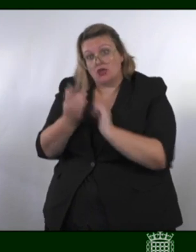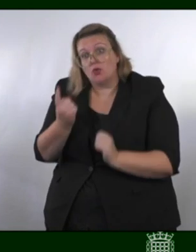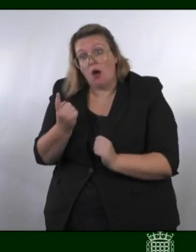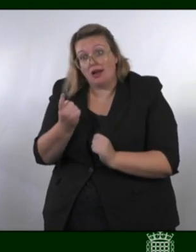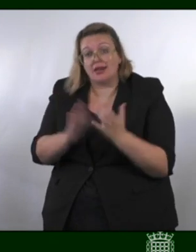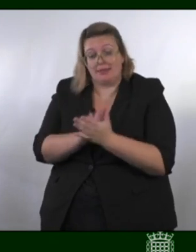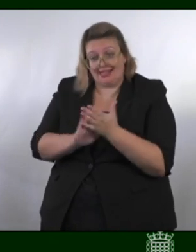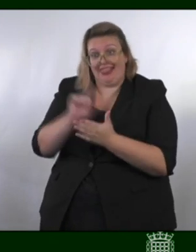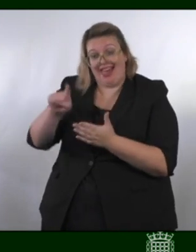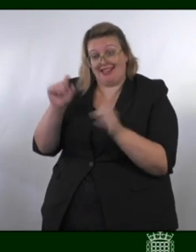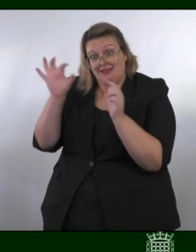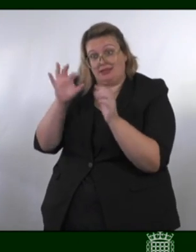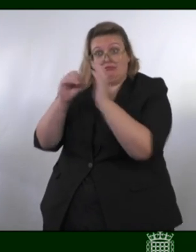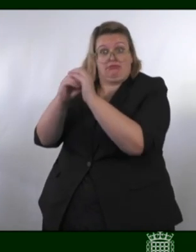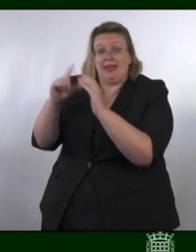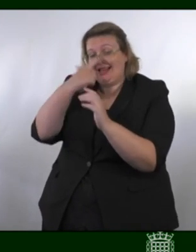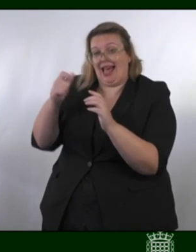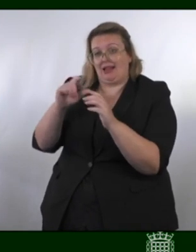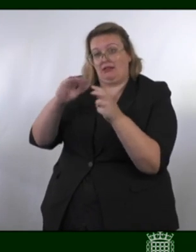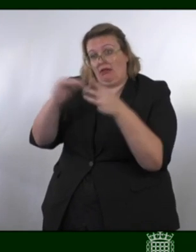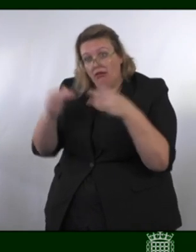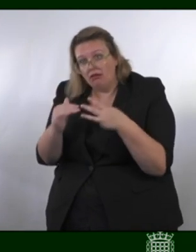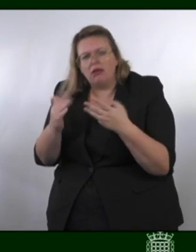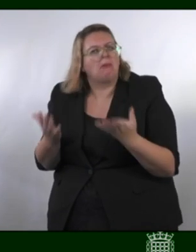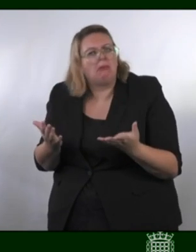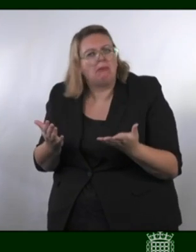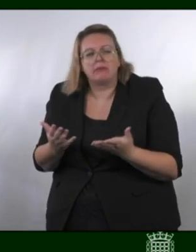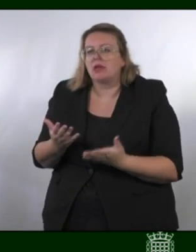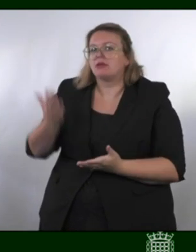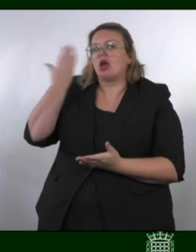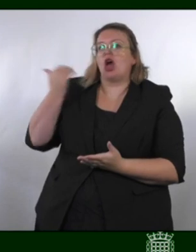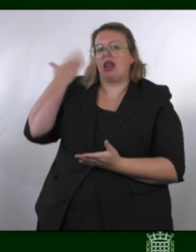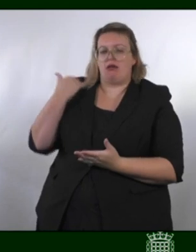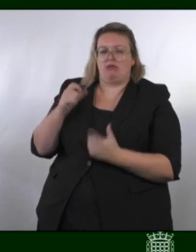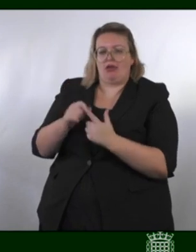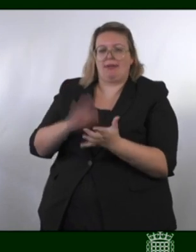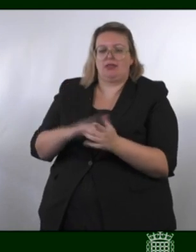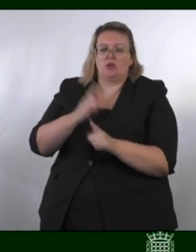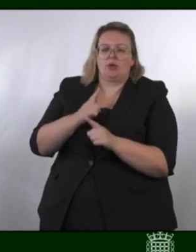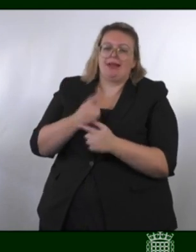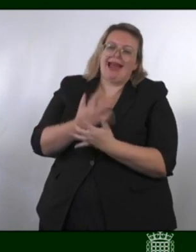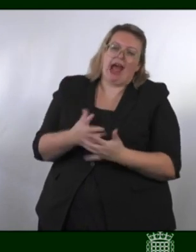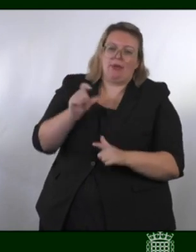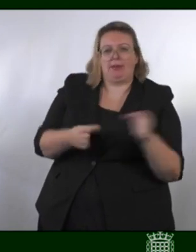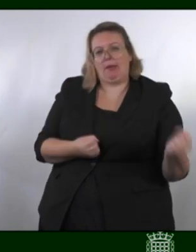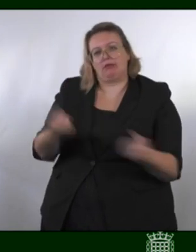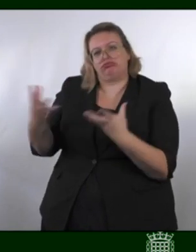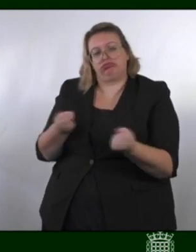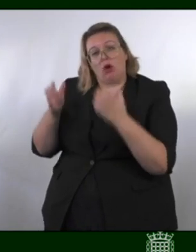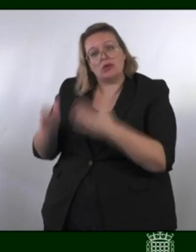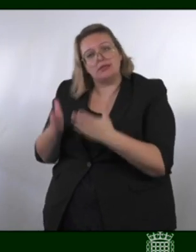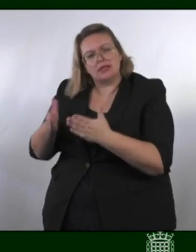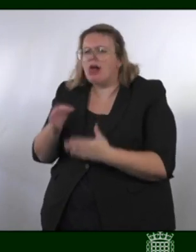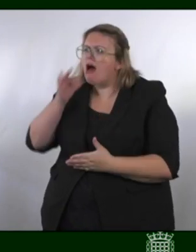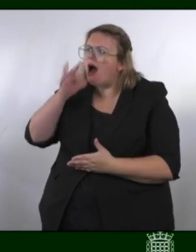leave lockdown? The Prime Minister at the dispatch box earlier talked about hospital admissions, so could he tell us what level do hospital admissions need to